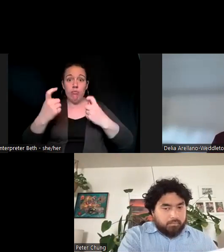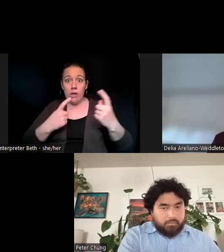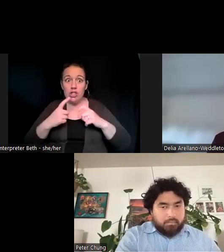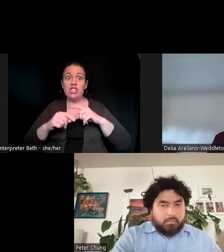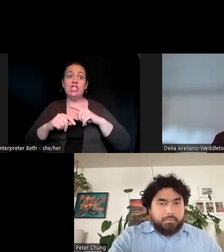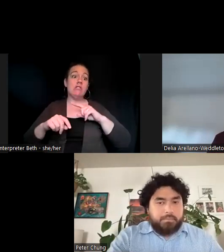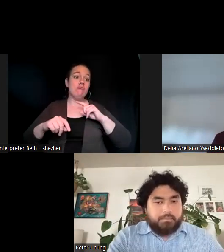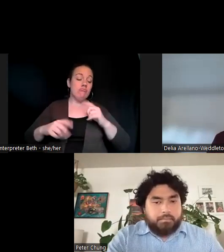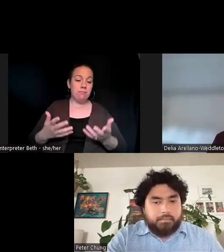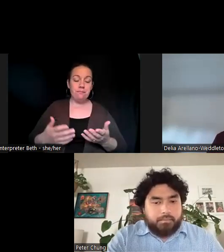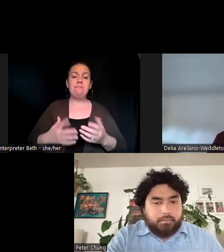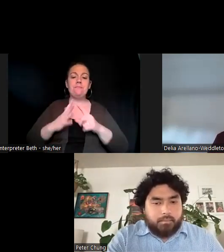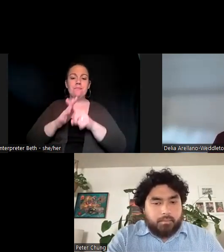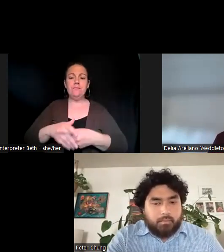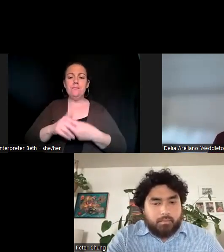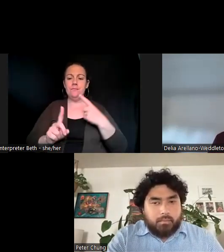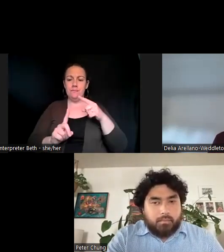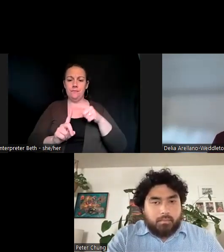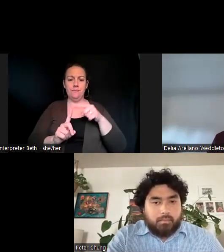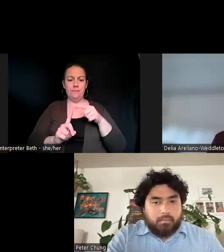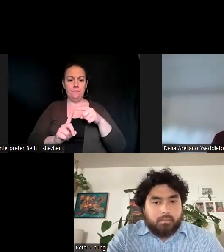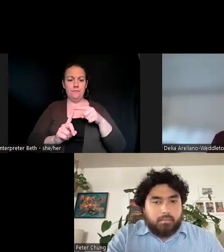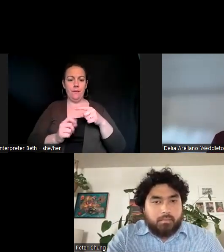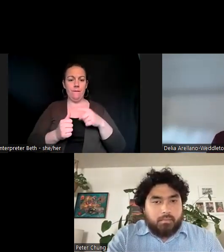So I'm going to start with this question, and